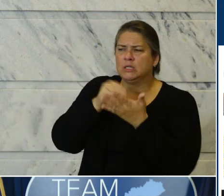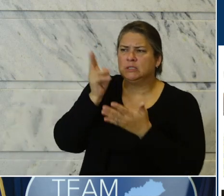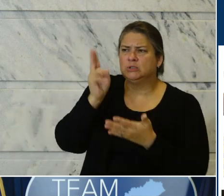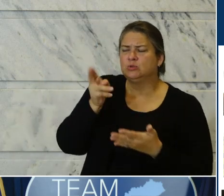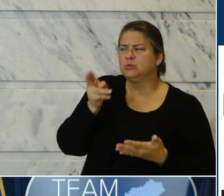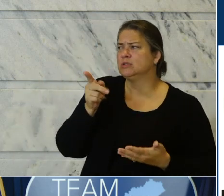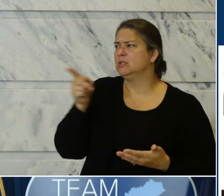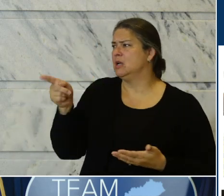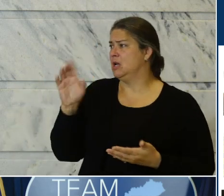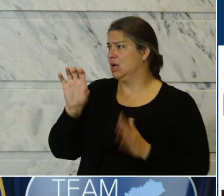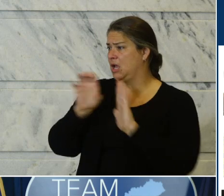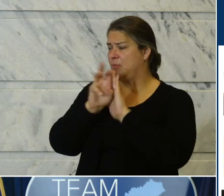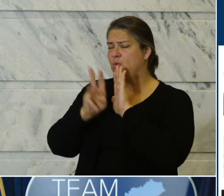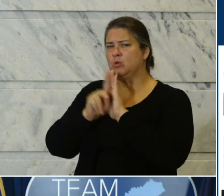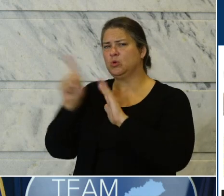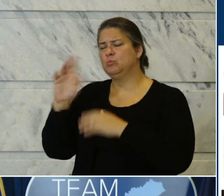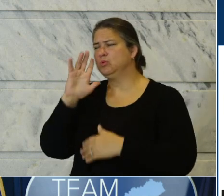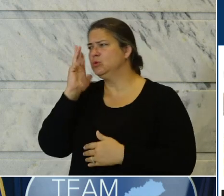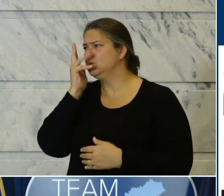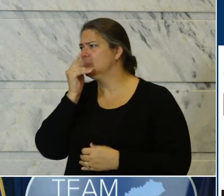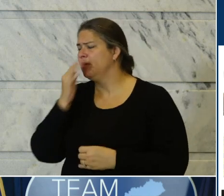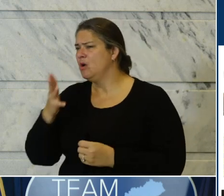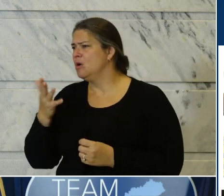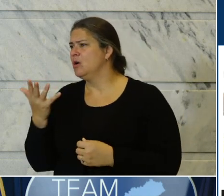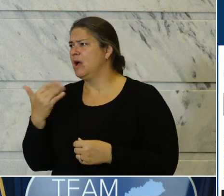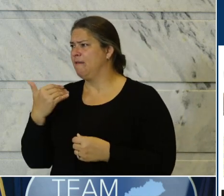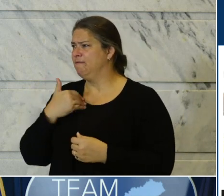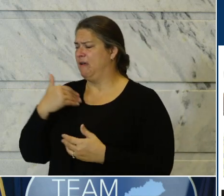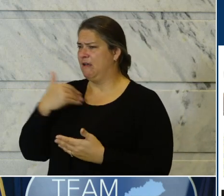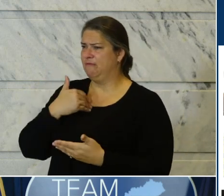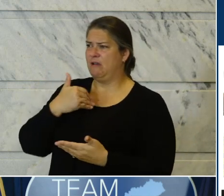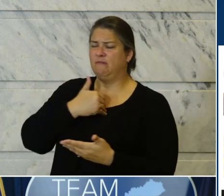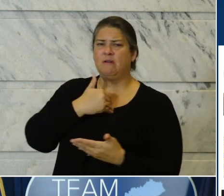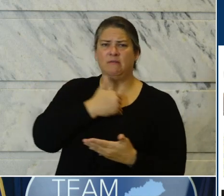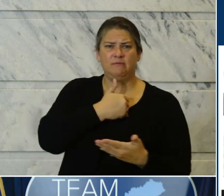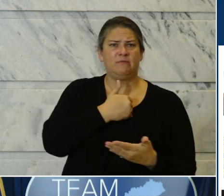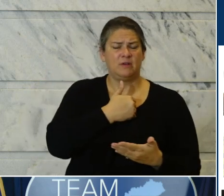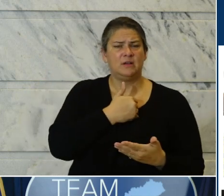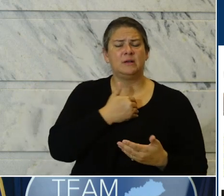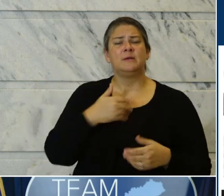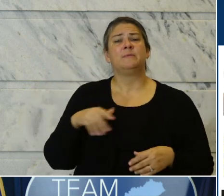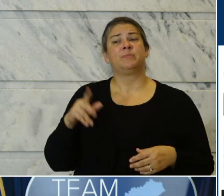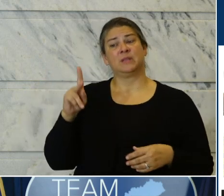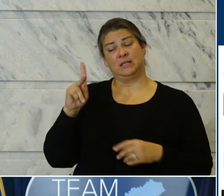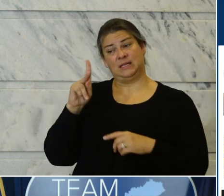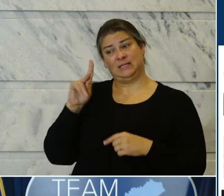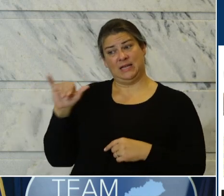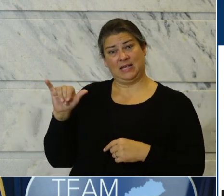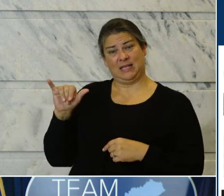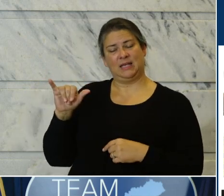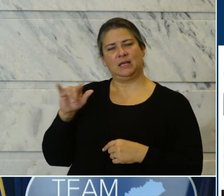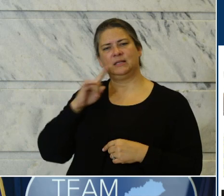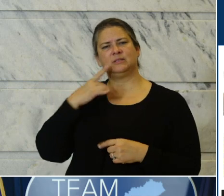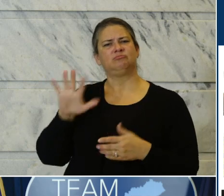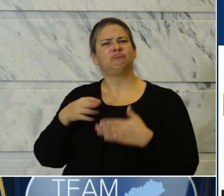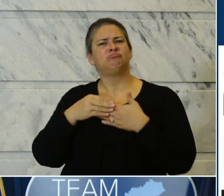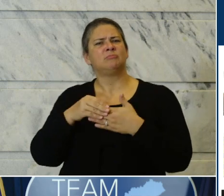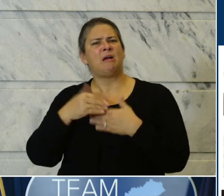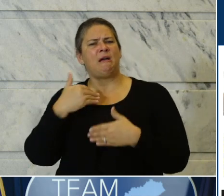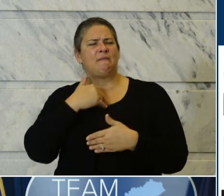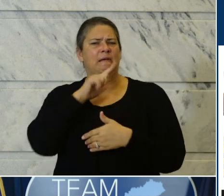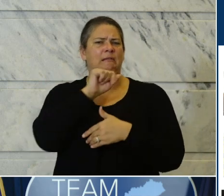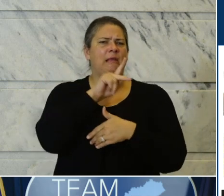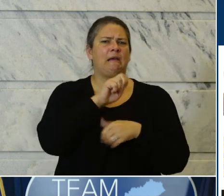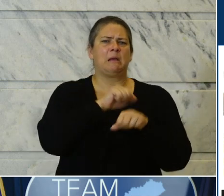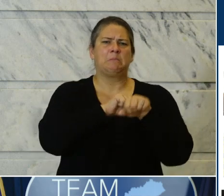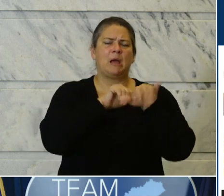Commonwealth, which is a perfect adventure for kids still doing online instruction. Kentucky is a versatile destination. We have lakes,